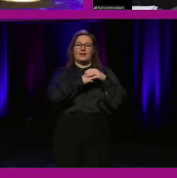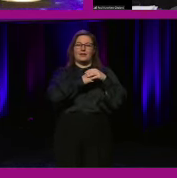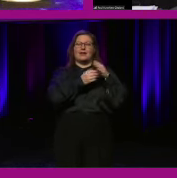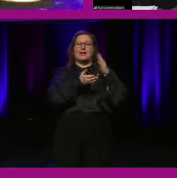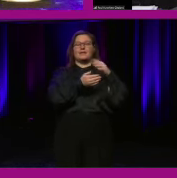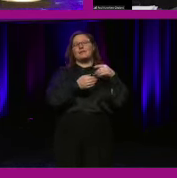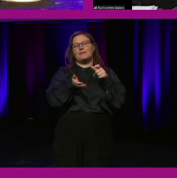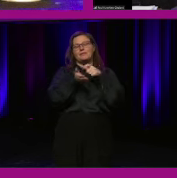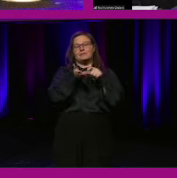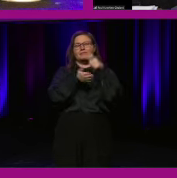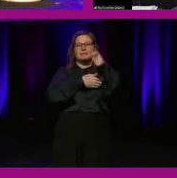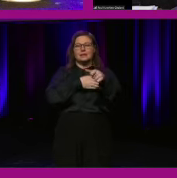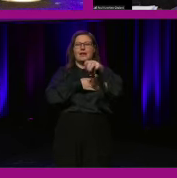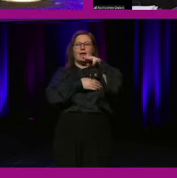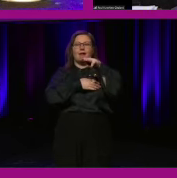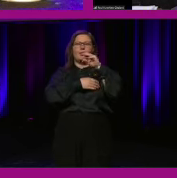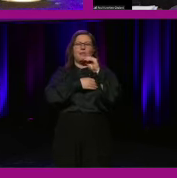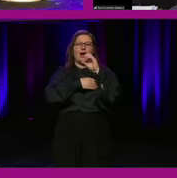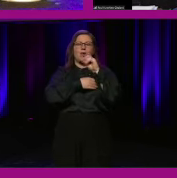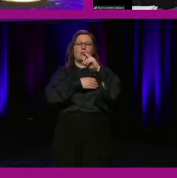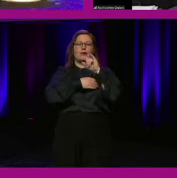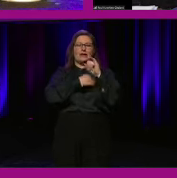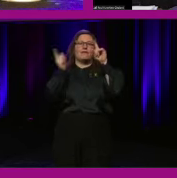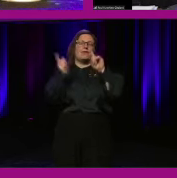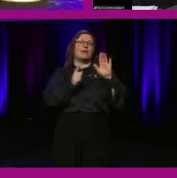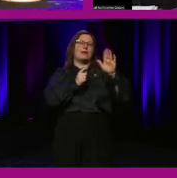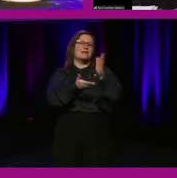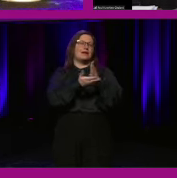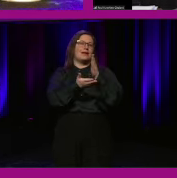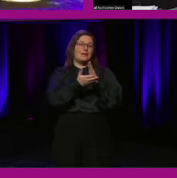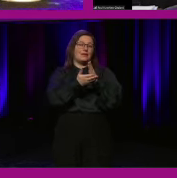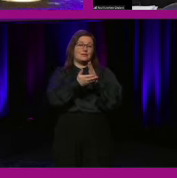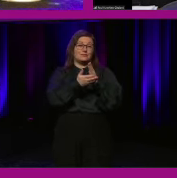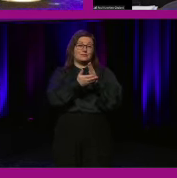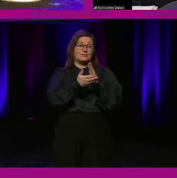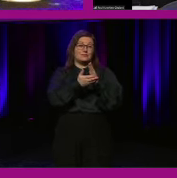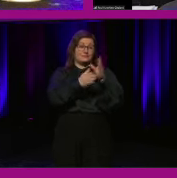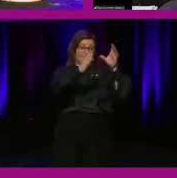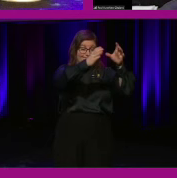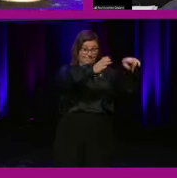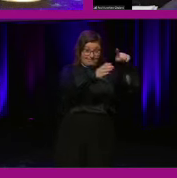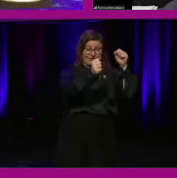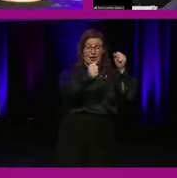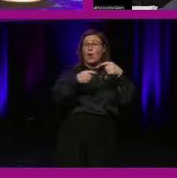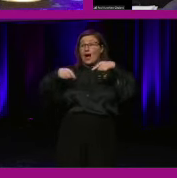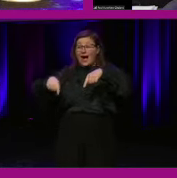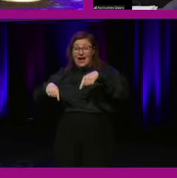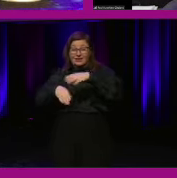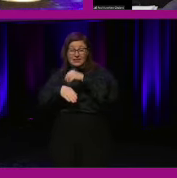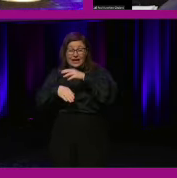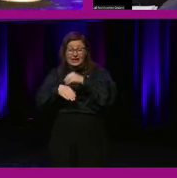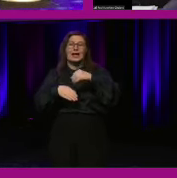of the Maori people. And in Sweden, of course, the Sami